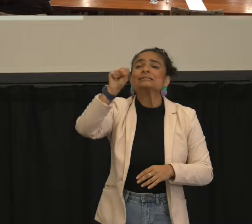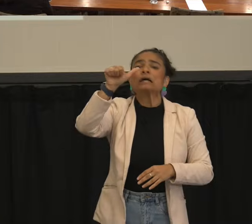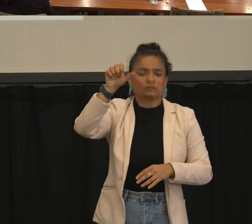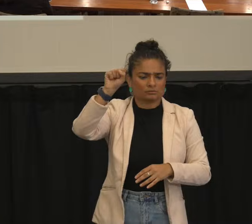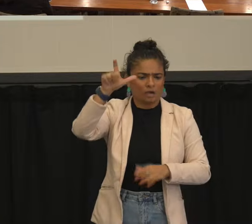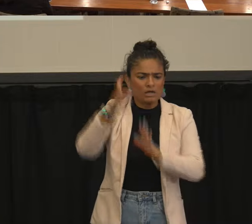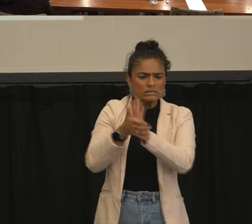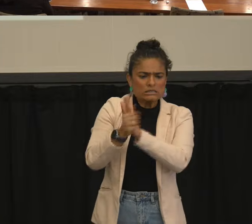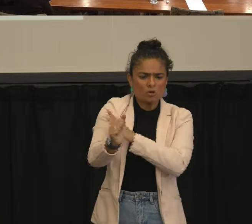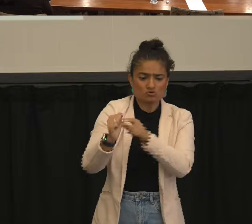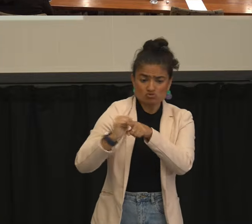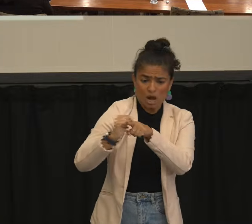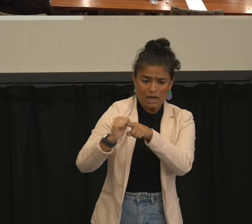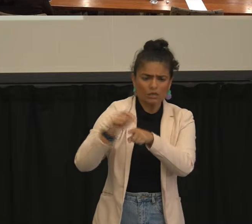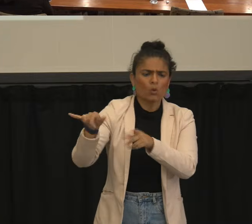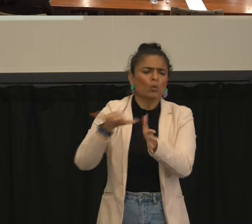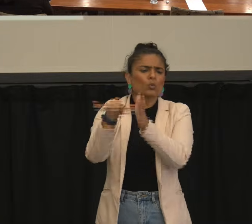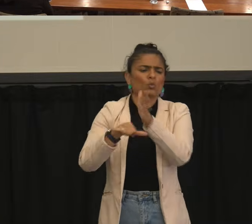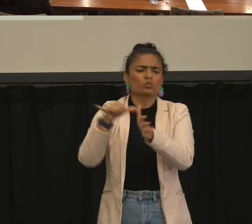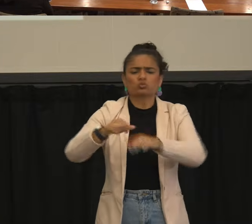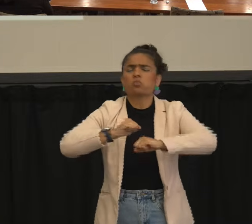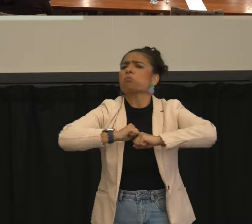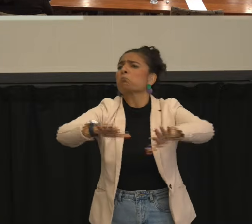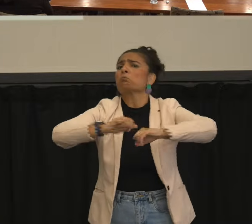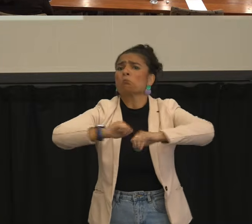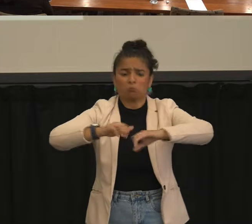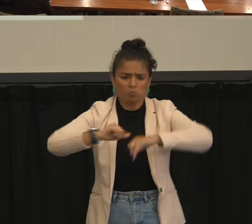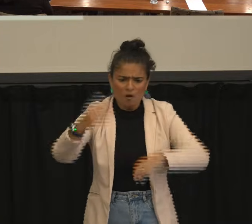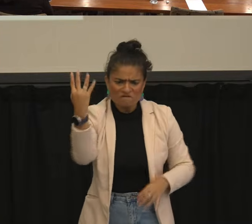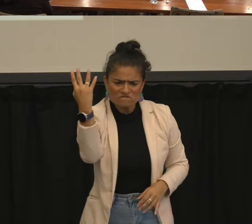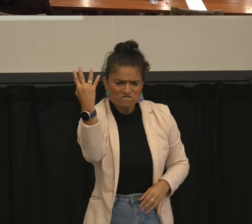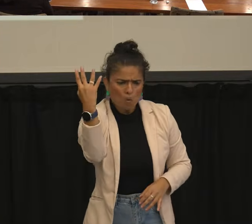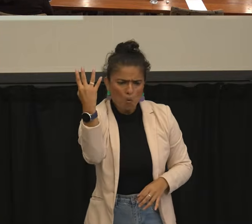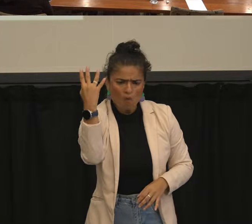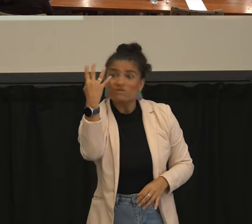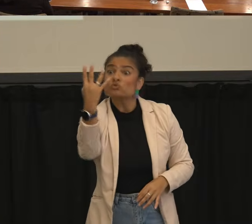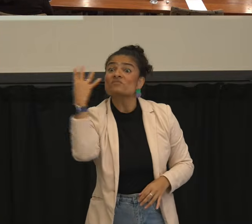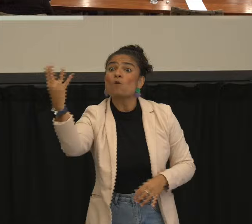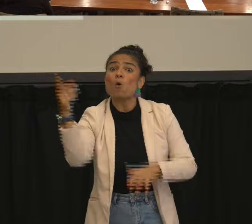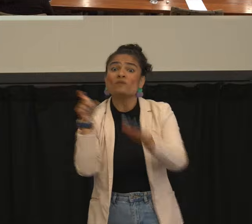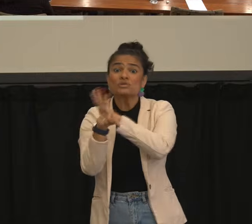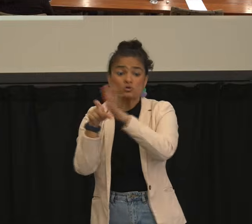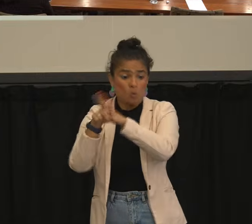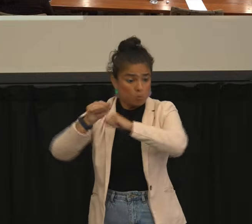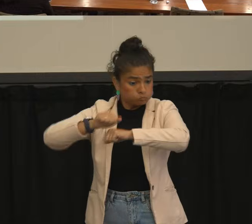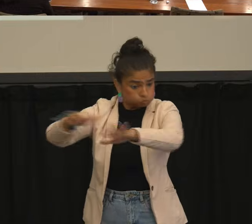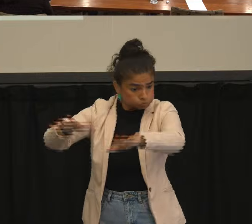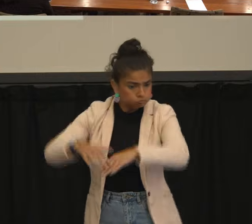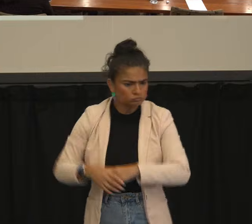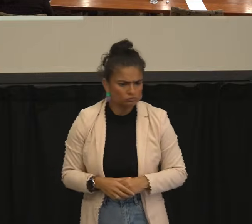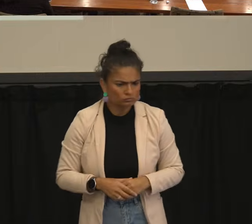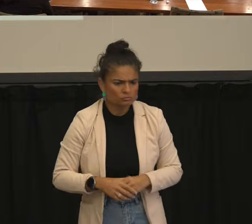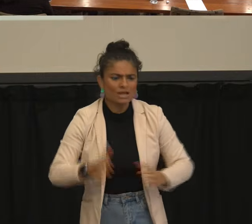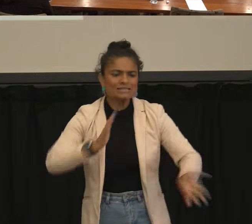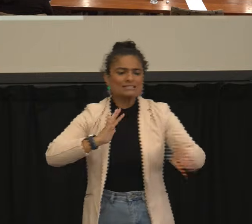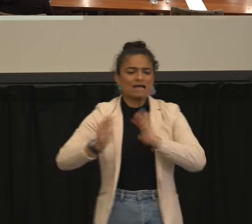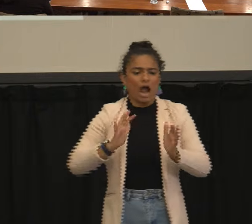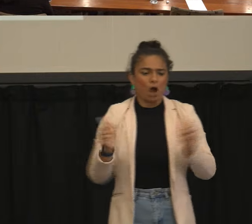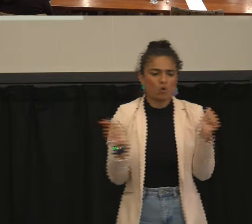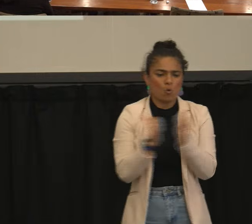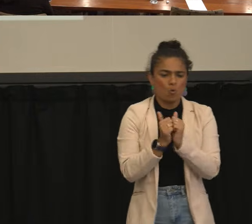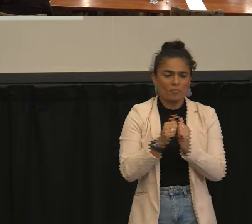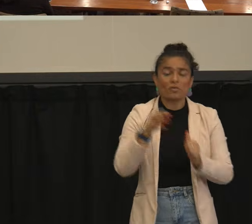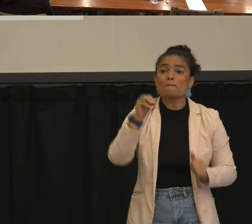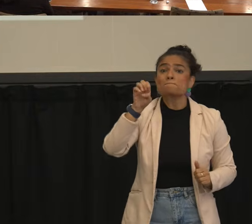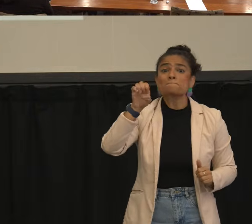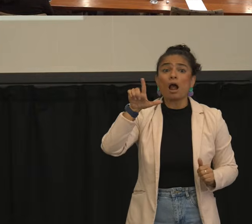can access, the SASL skills training, also a YouTube content creator with 44 videos,